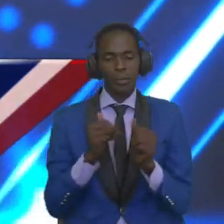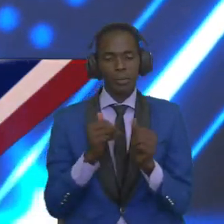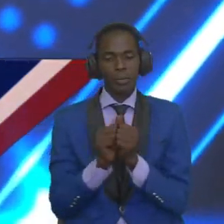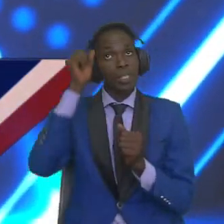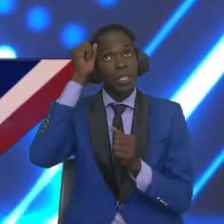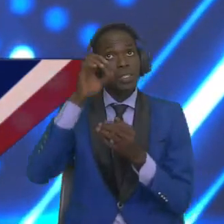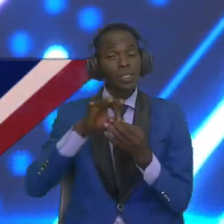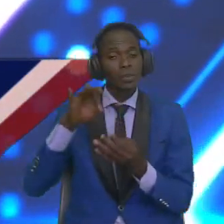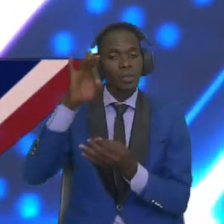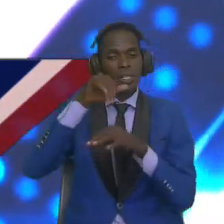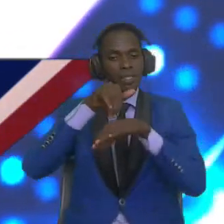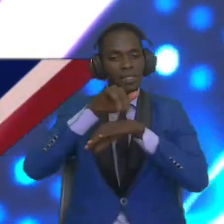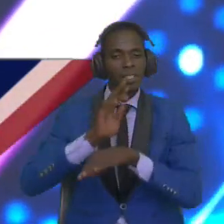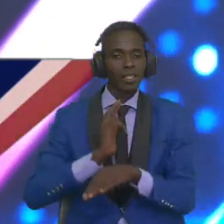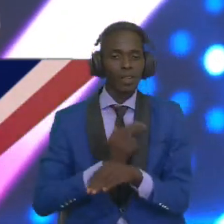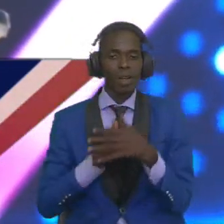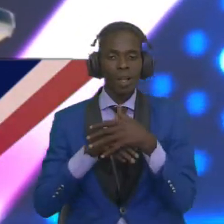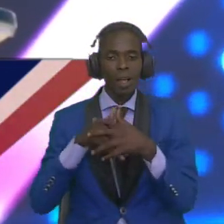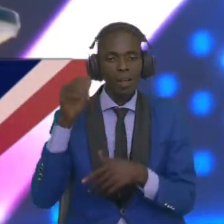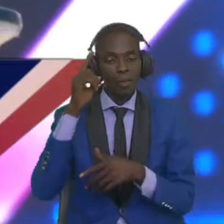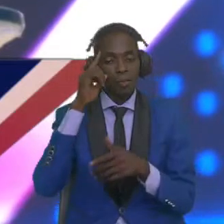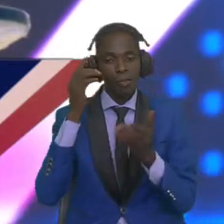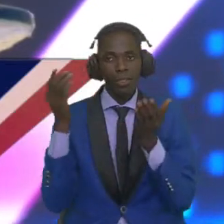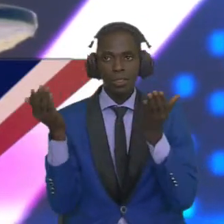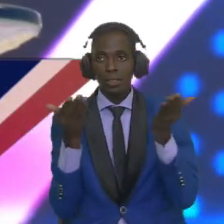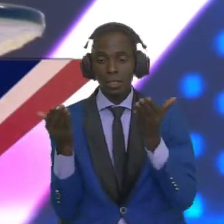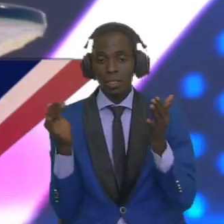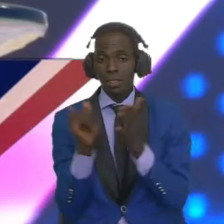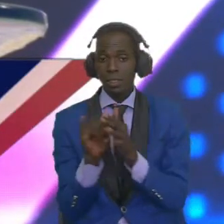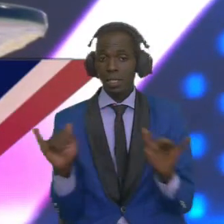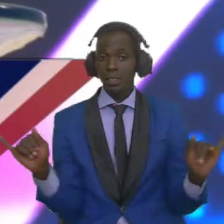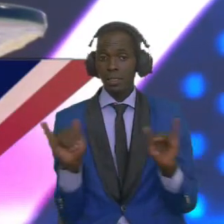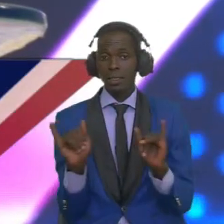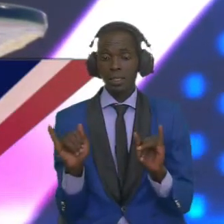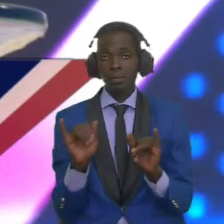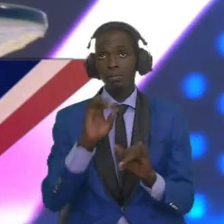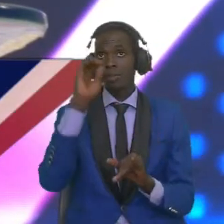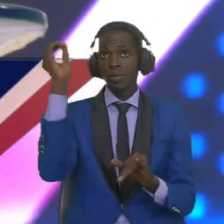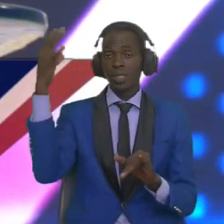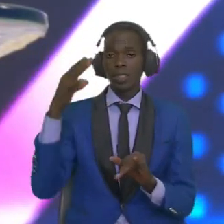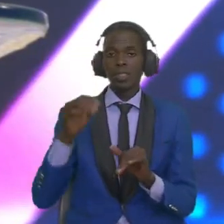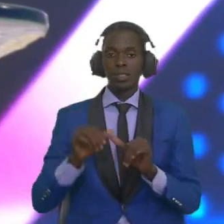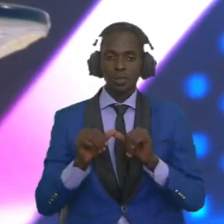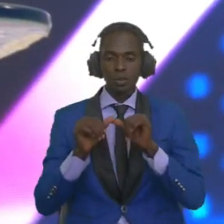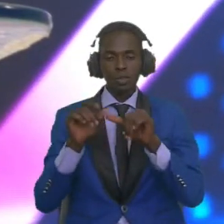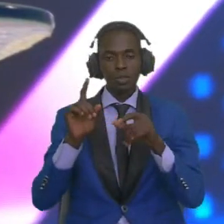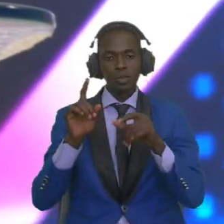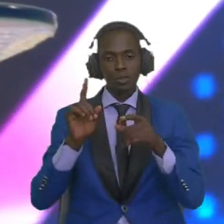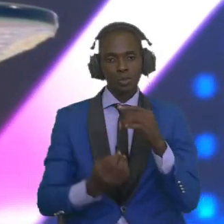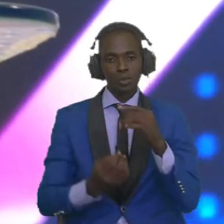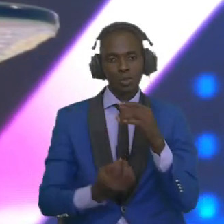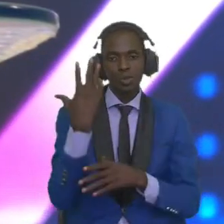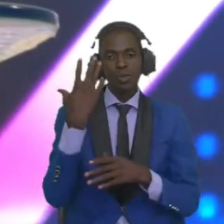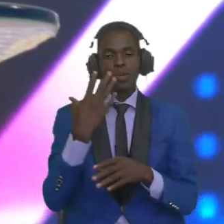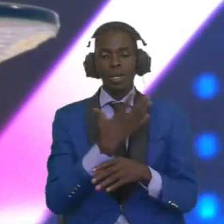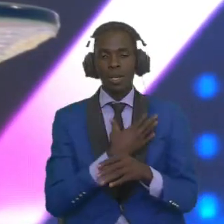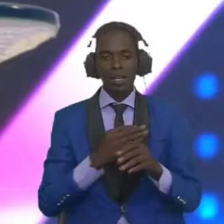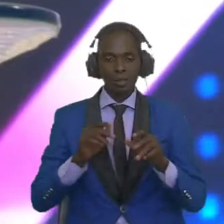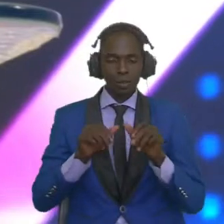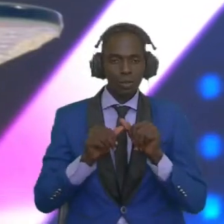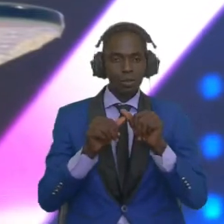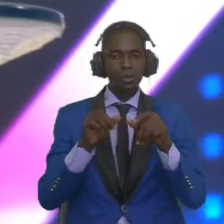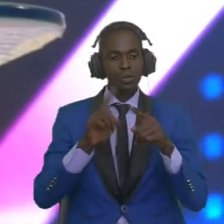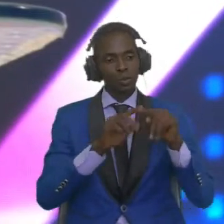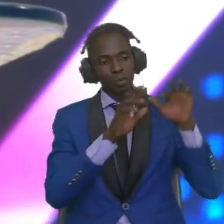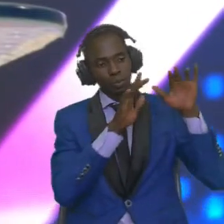service. And it is that same grace that keeps on growing and keeps on flowing. It is that same grace